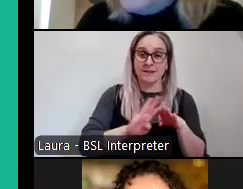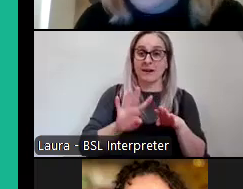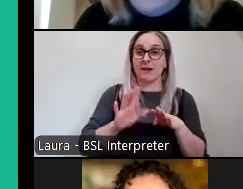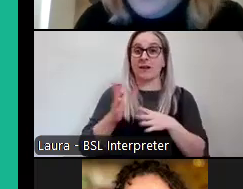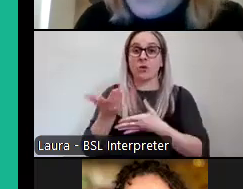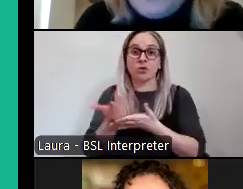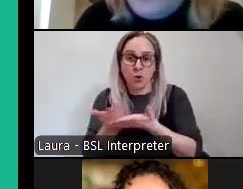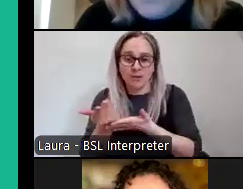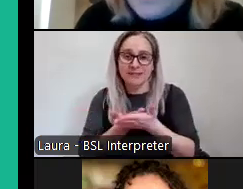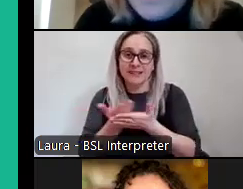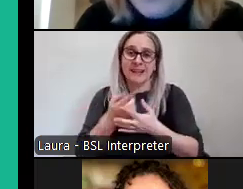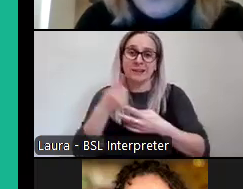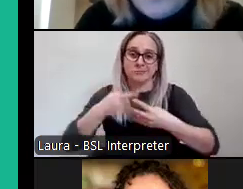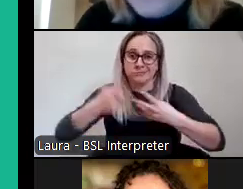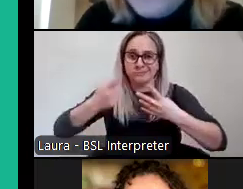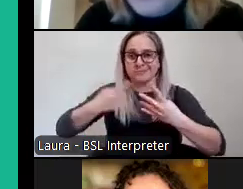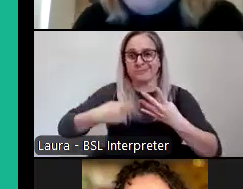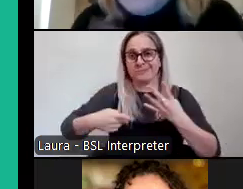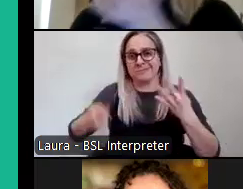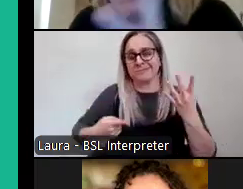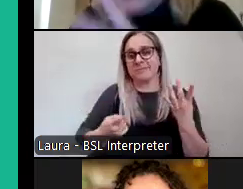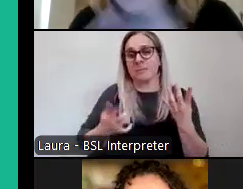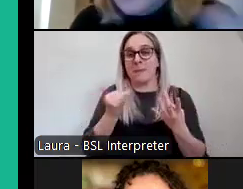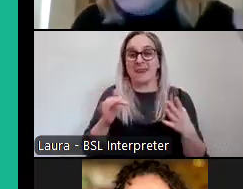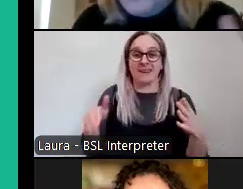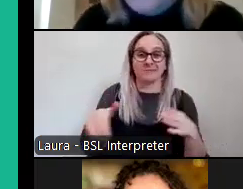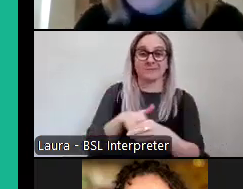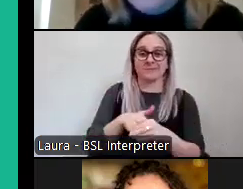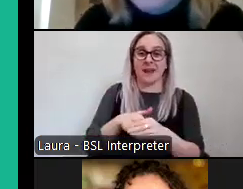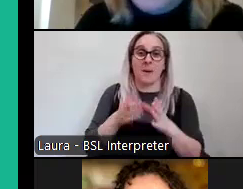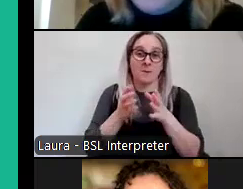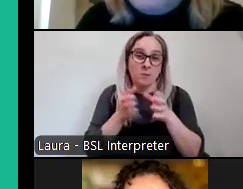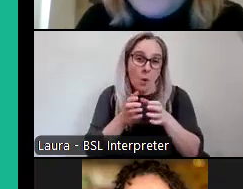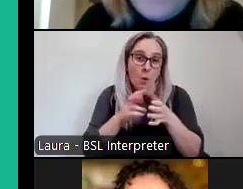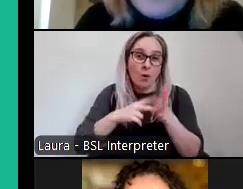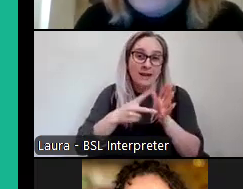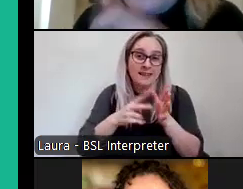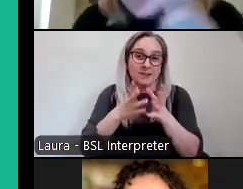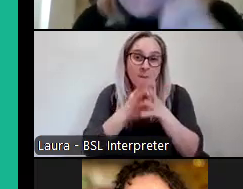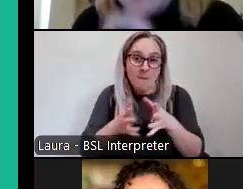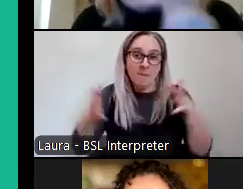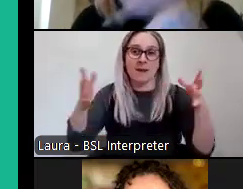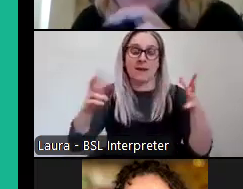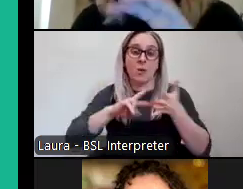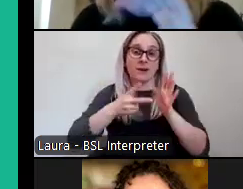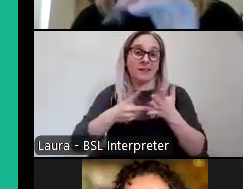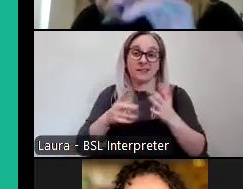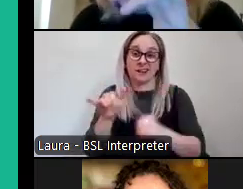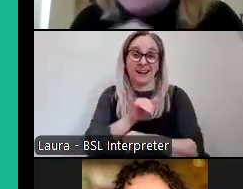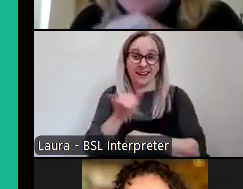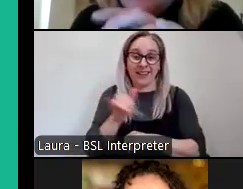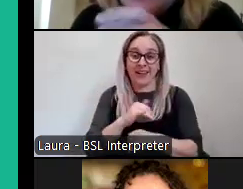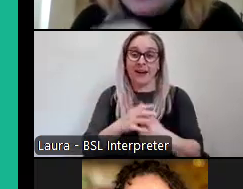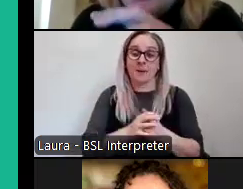role. You might also be working in an organisation, be it big, small. In terms of leadership, we